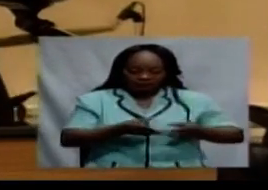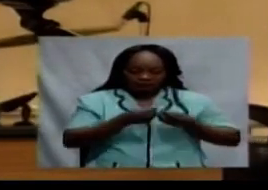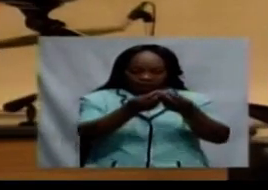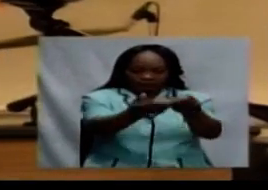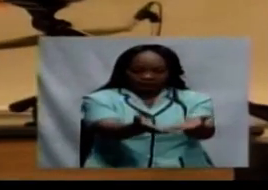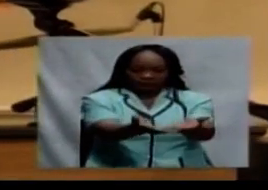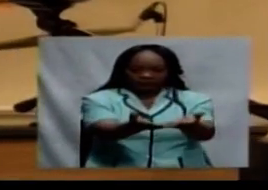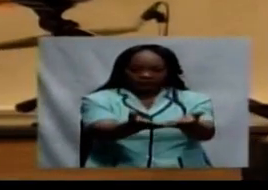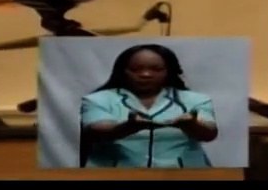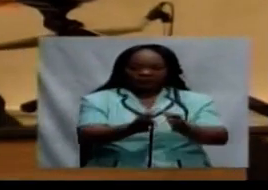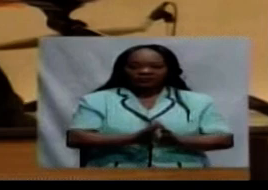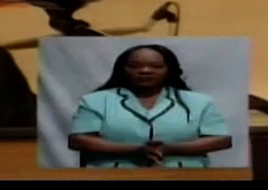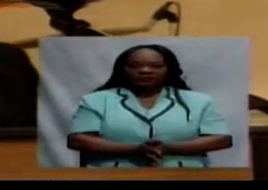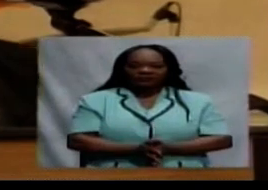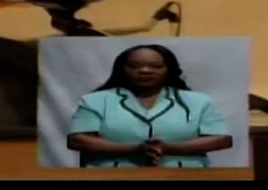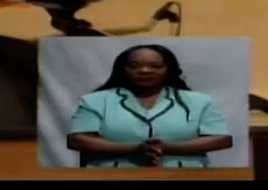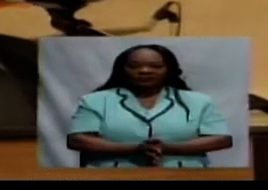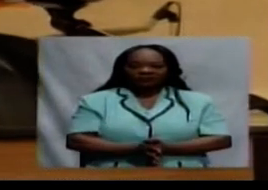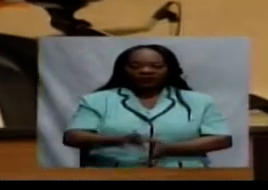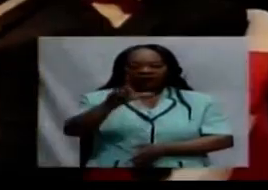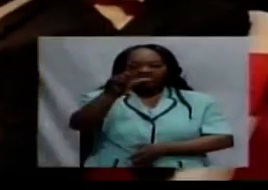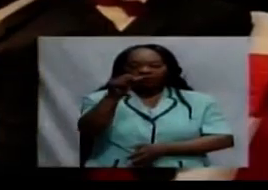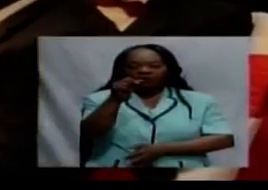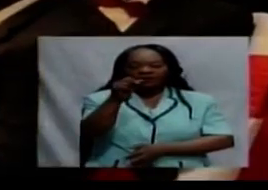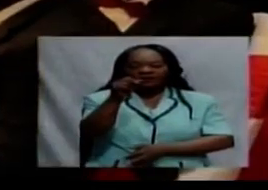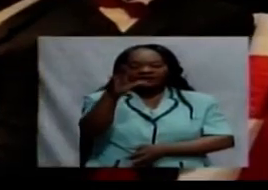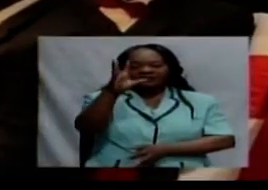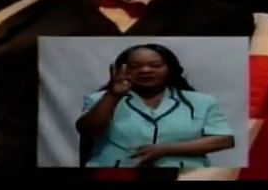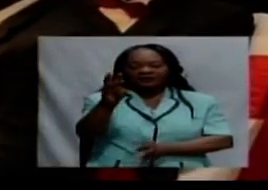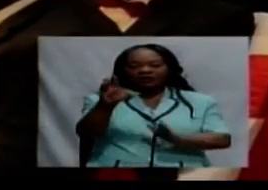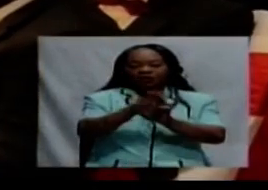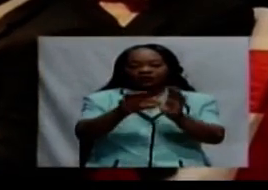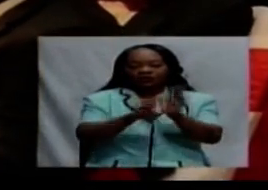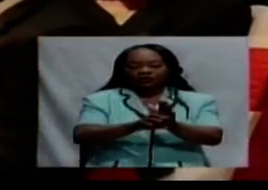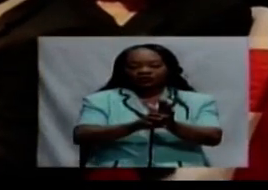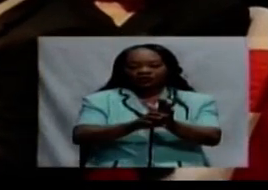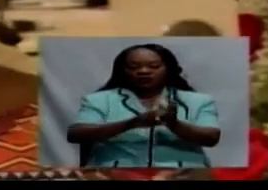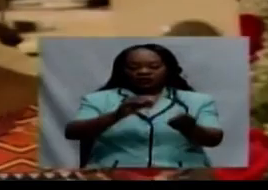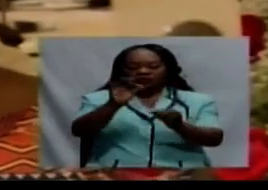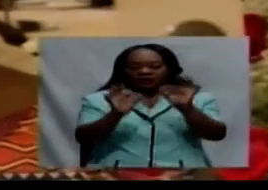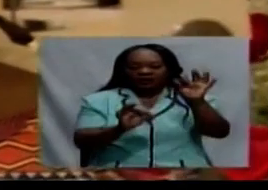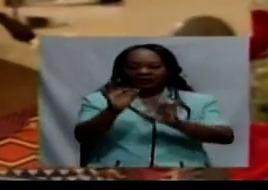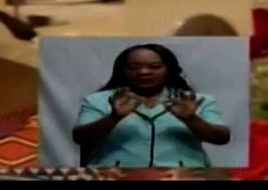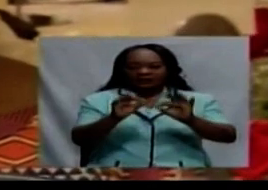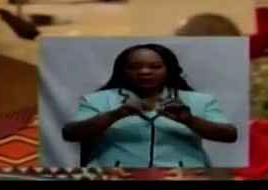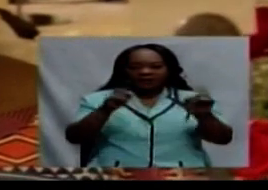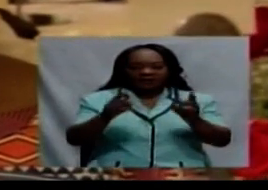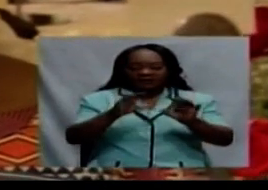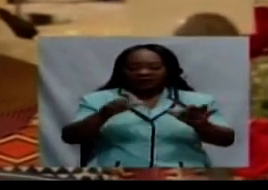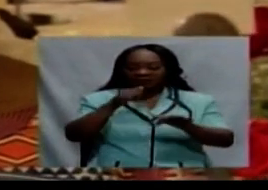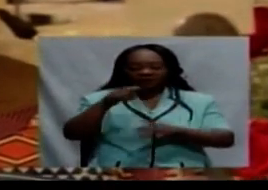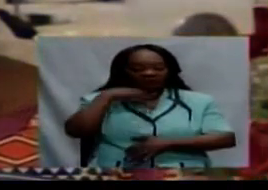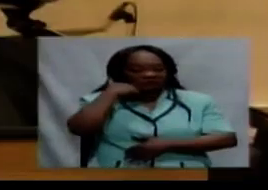refinement of the 2016 Constitution. And I don't intend to embarrass you as